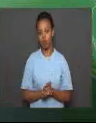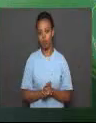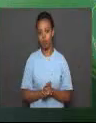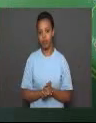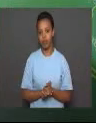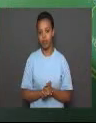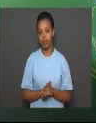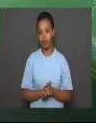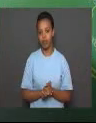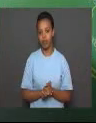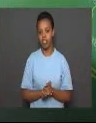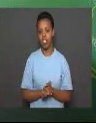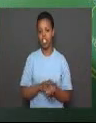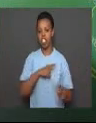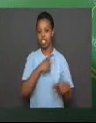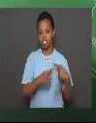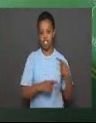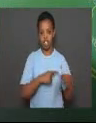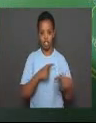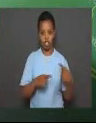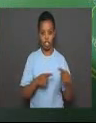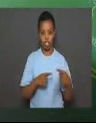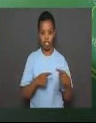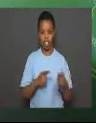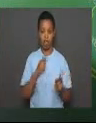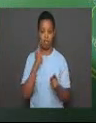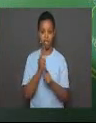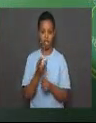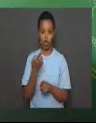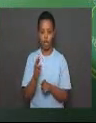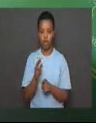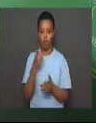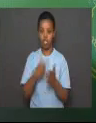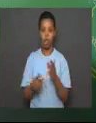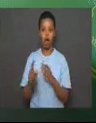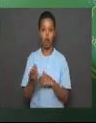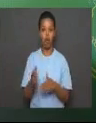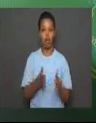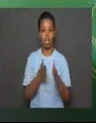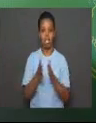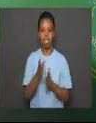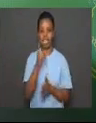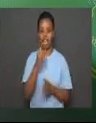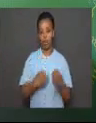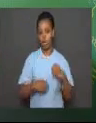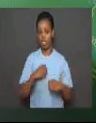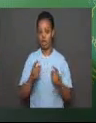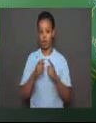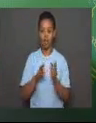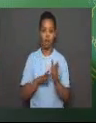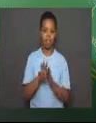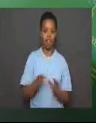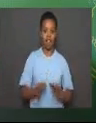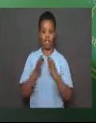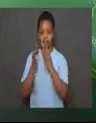If a gene is successfully transferred from an organism into a bacterium,